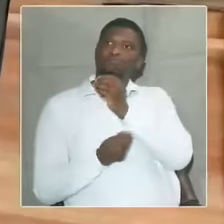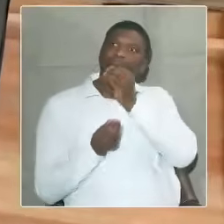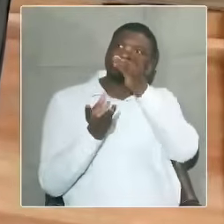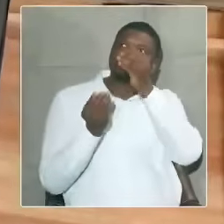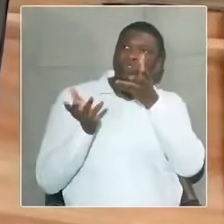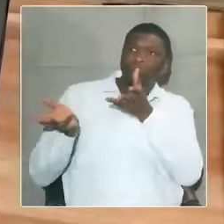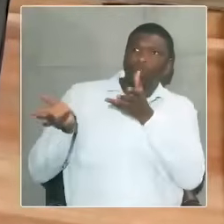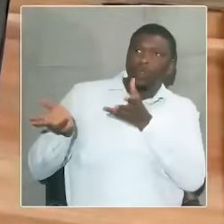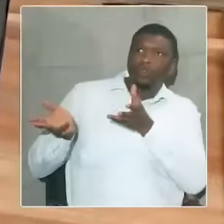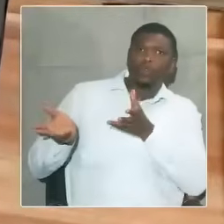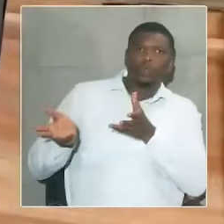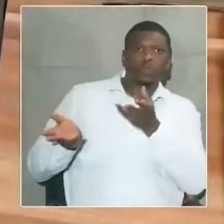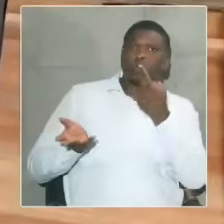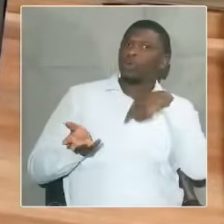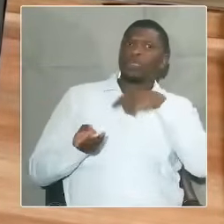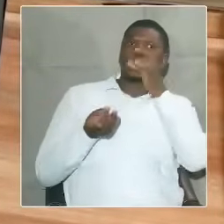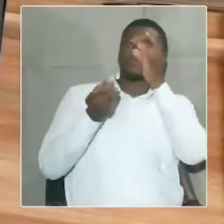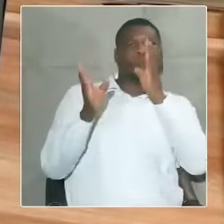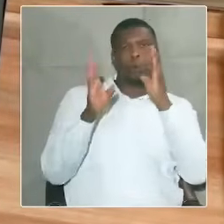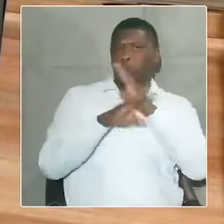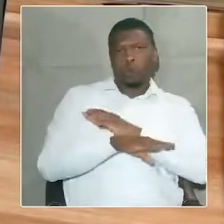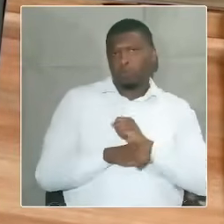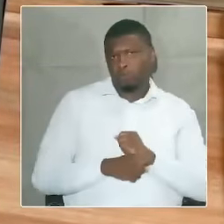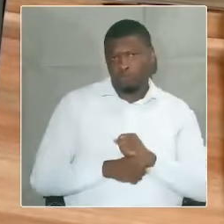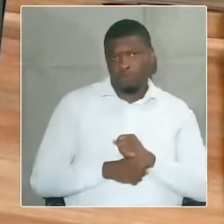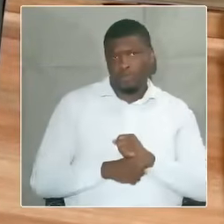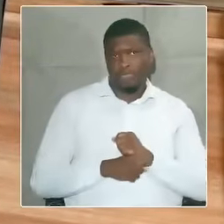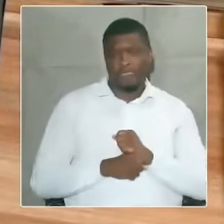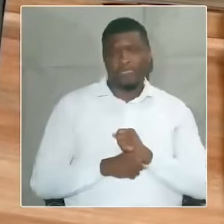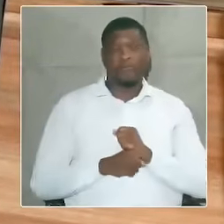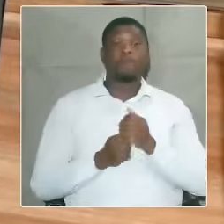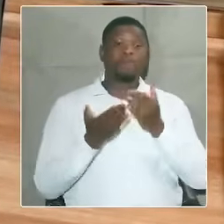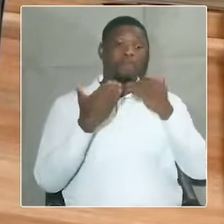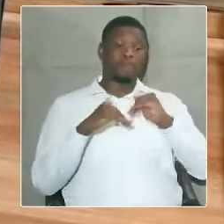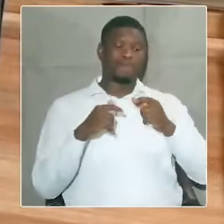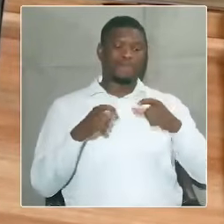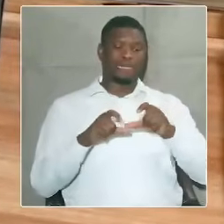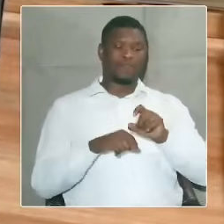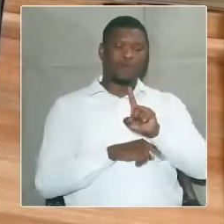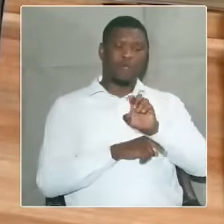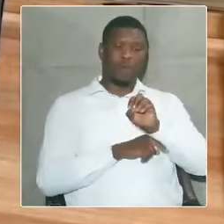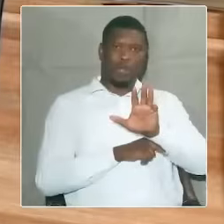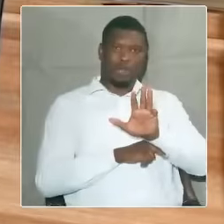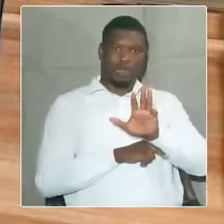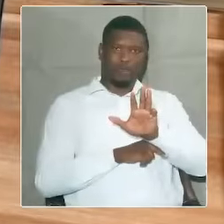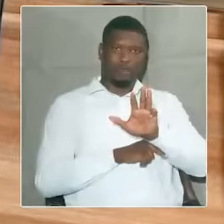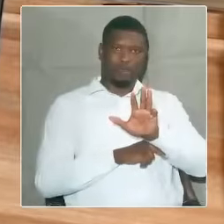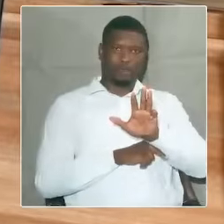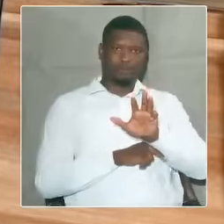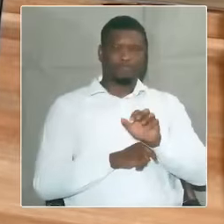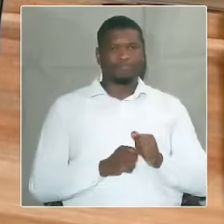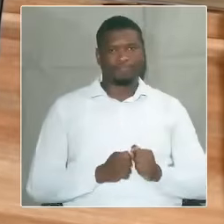in the paragraphs that follow. If you can then deal with 109.